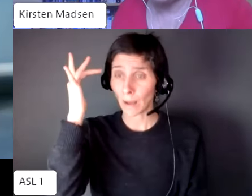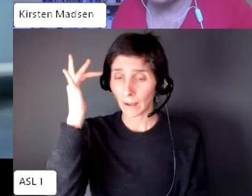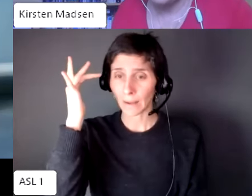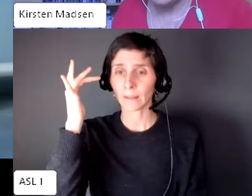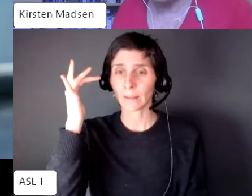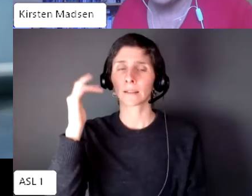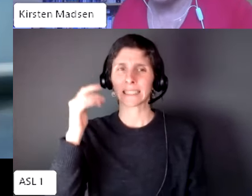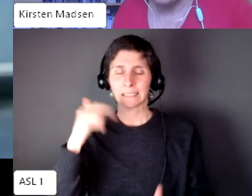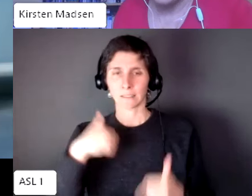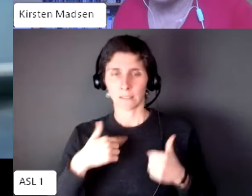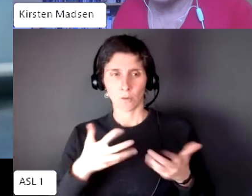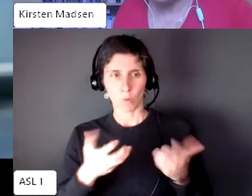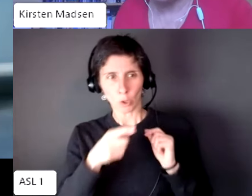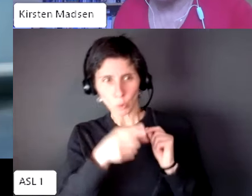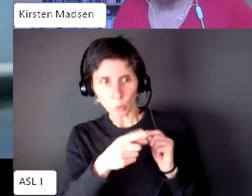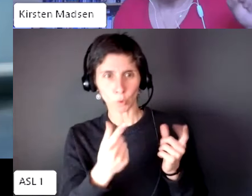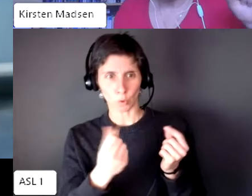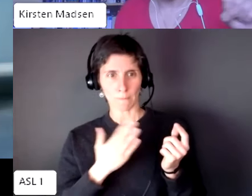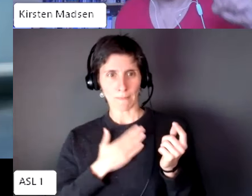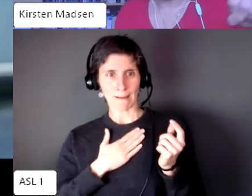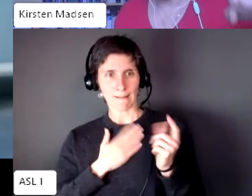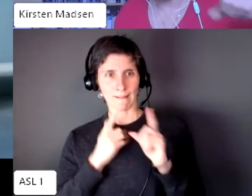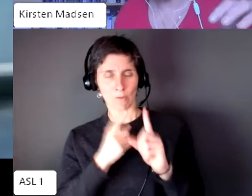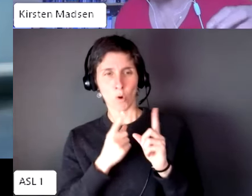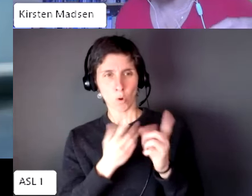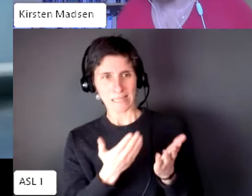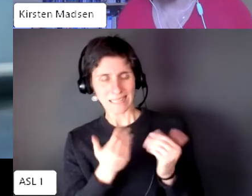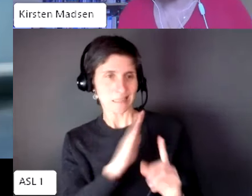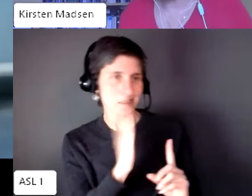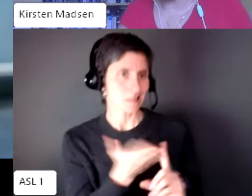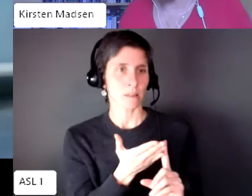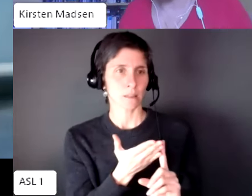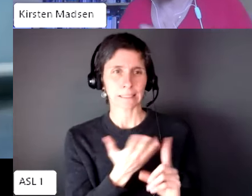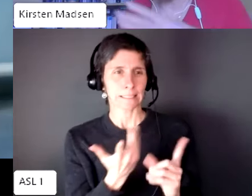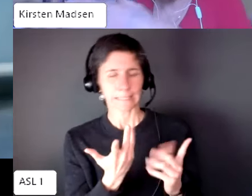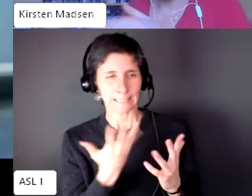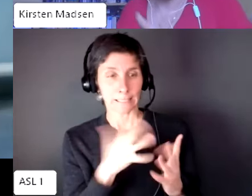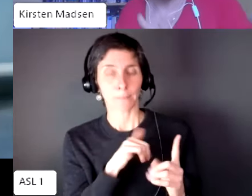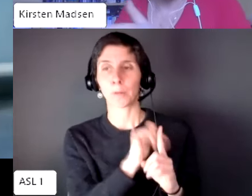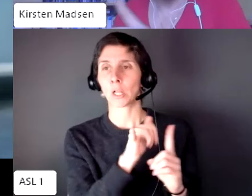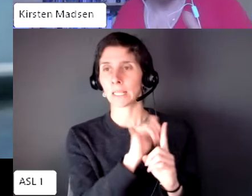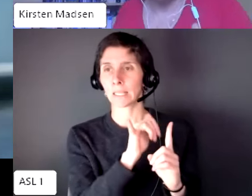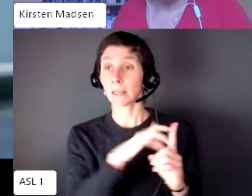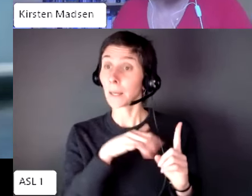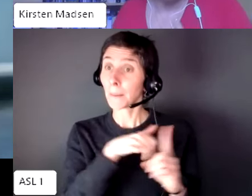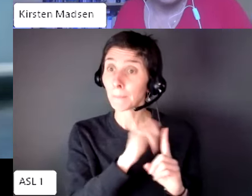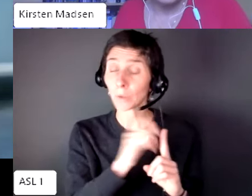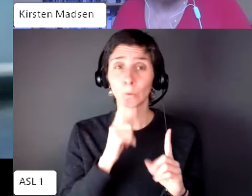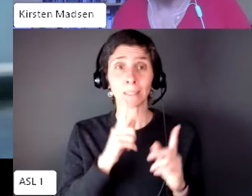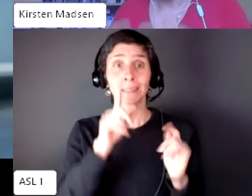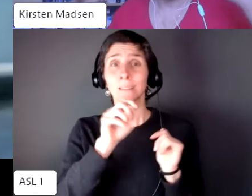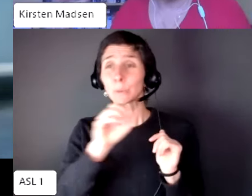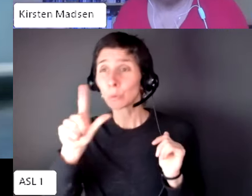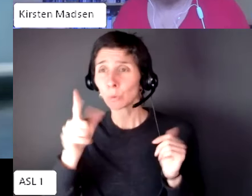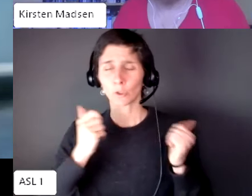behave the way they want them to. Mhm. Bullying behavior is a mechanism for getting you to do something that somebody wants,